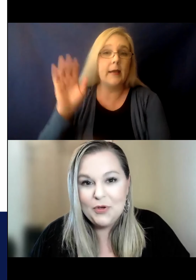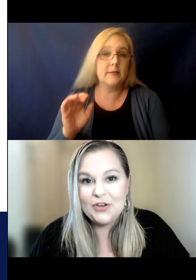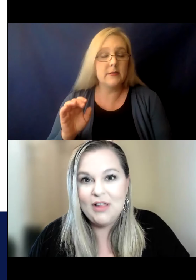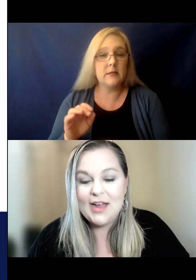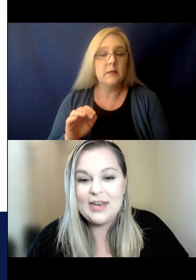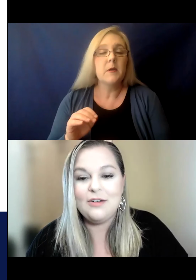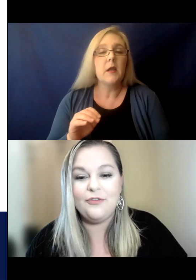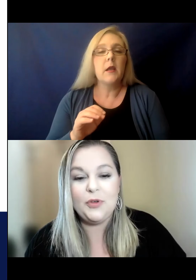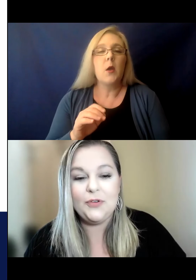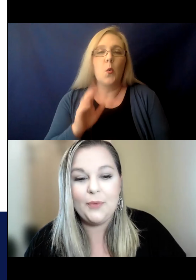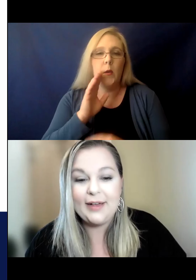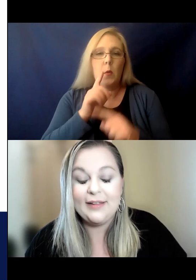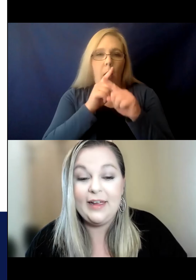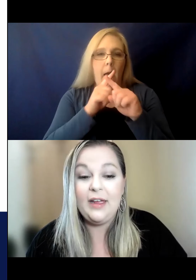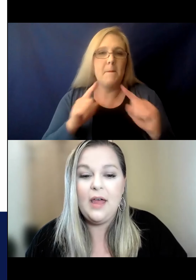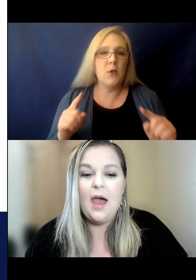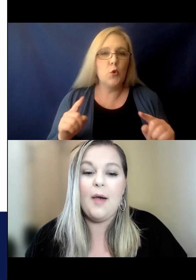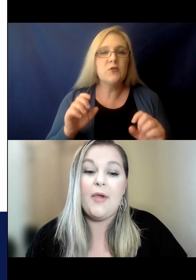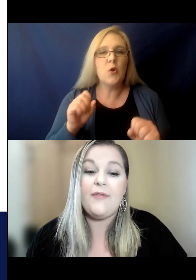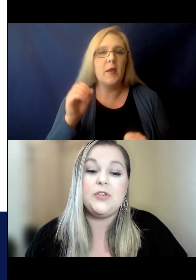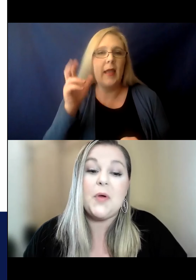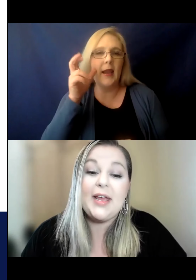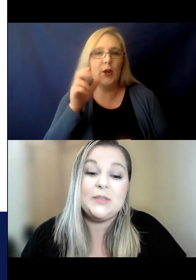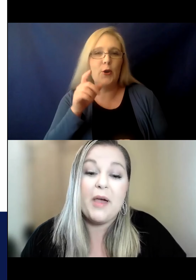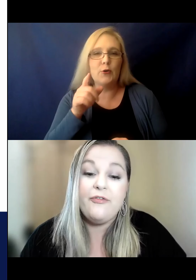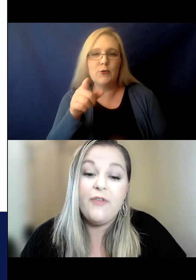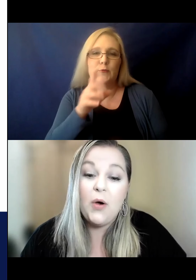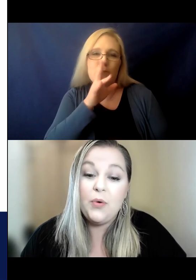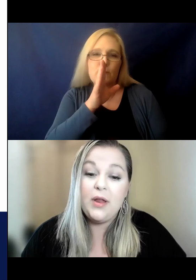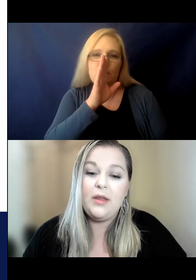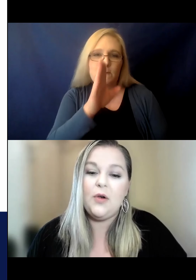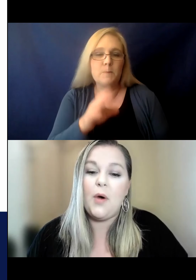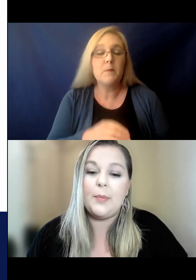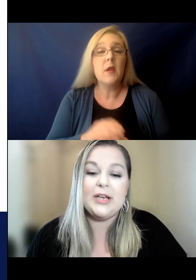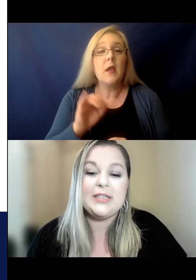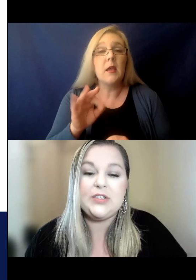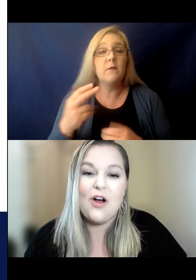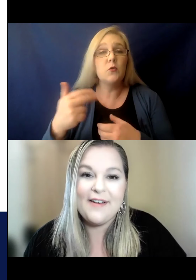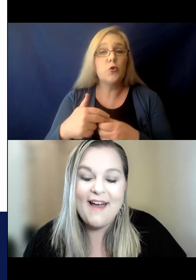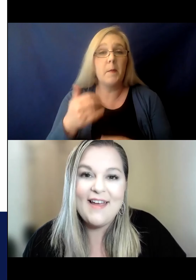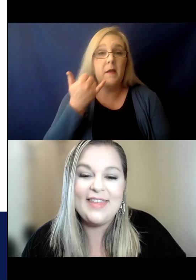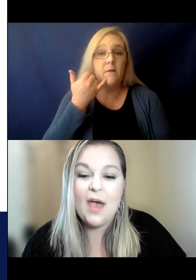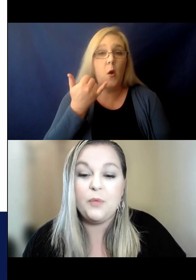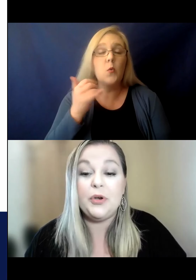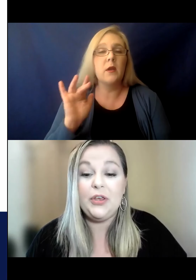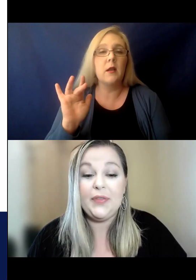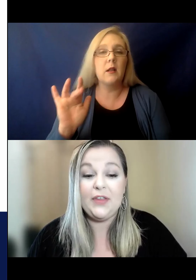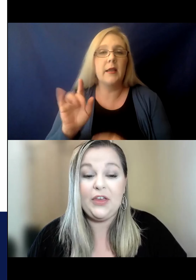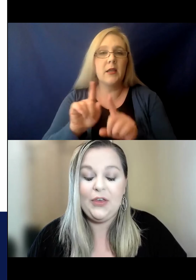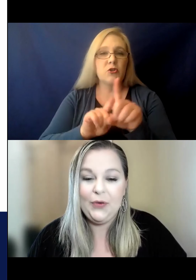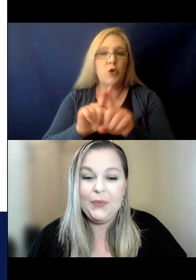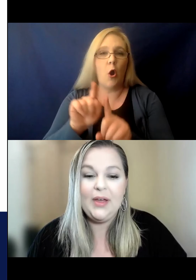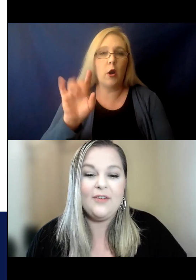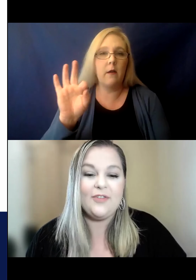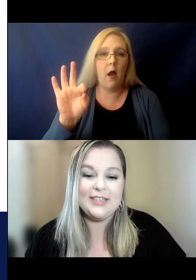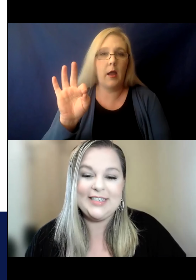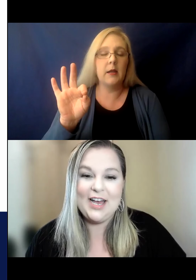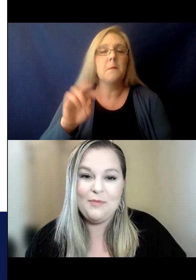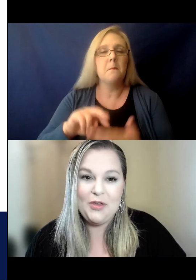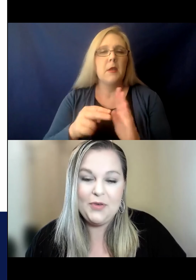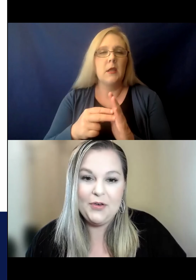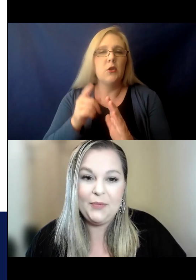we'll unmute your line to hear from you directly. If you're joining us by phone, you'll want to press *9, and that will put you in the queue